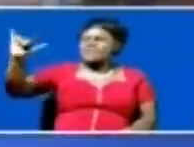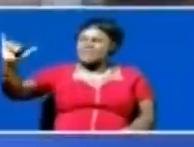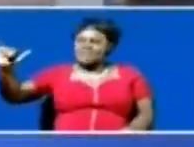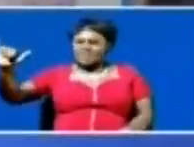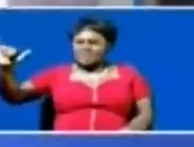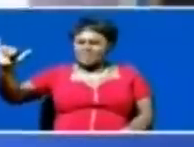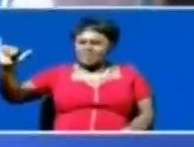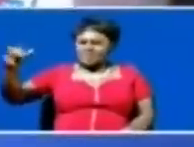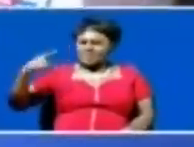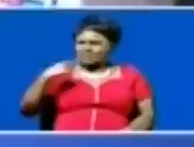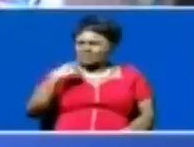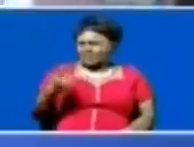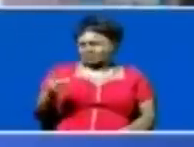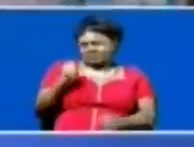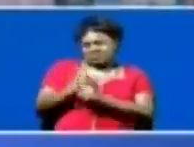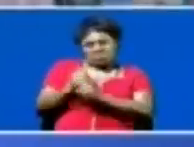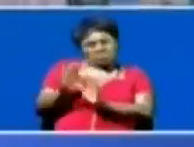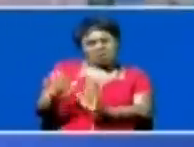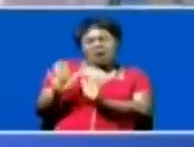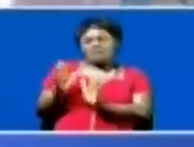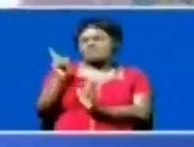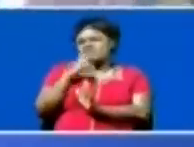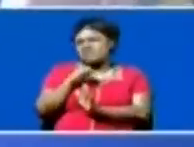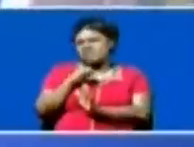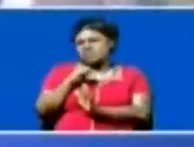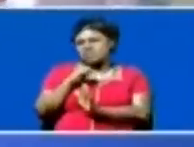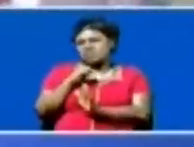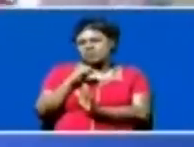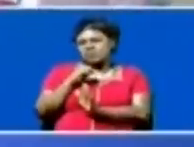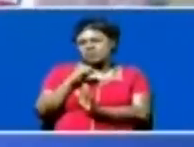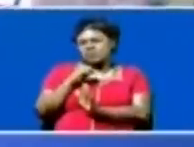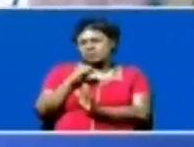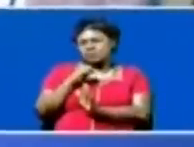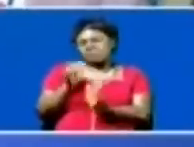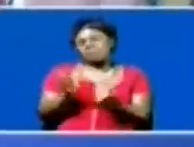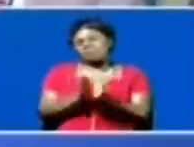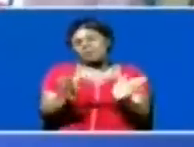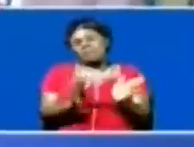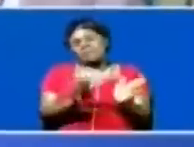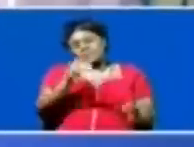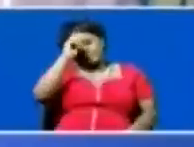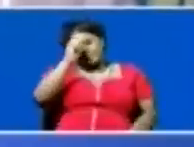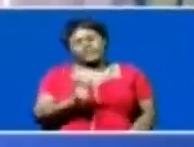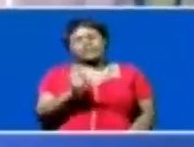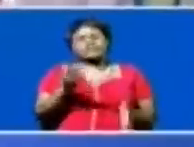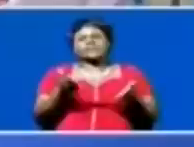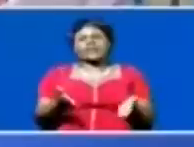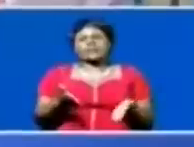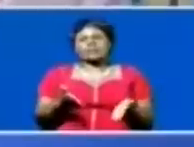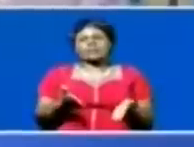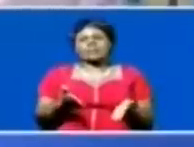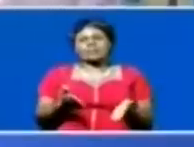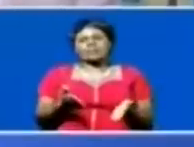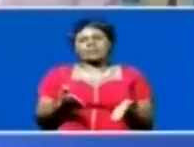who says they've done their bit as members of the National Assembly. It is for the public to judge, and in her own words, it